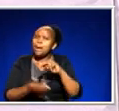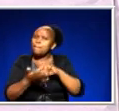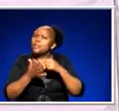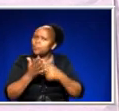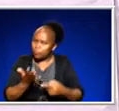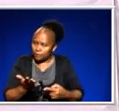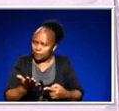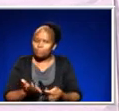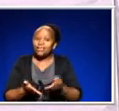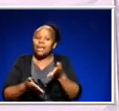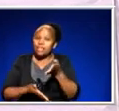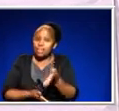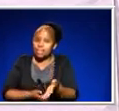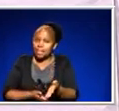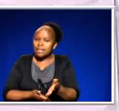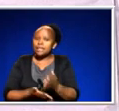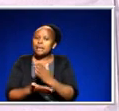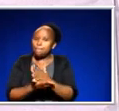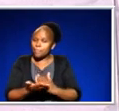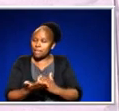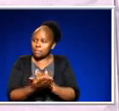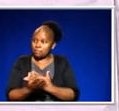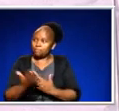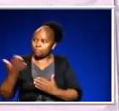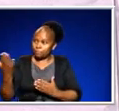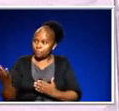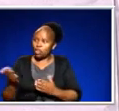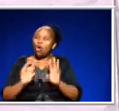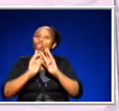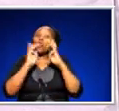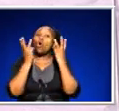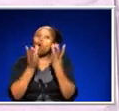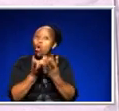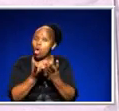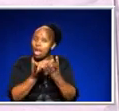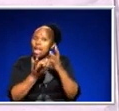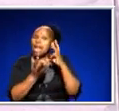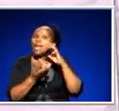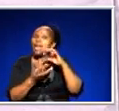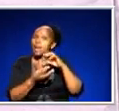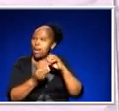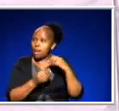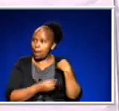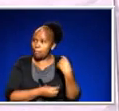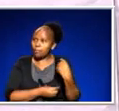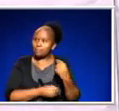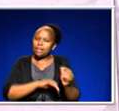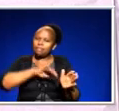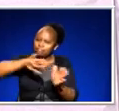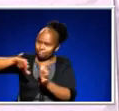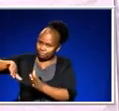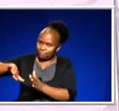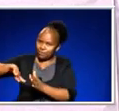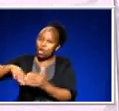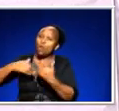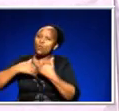meaning there is going to be this part here on the whole number. And on the other side